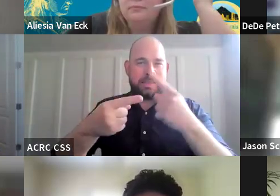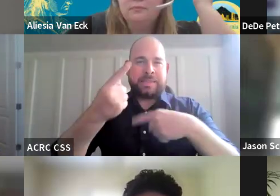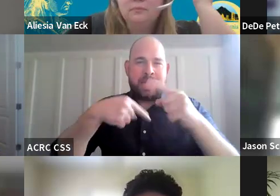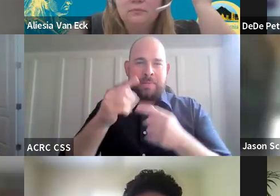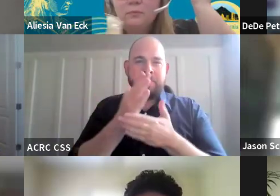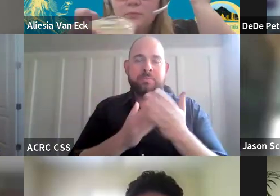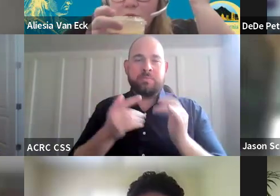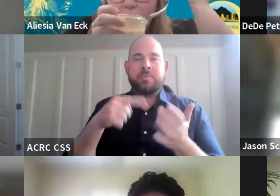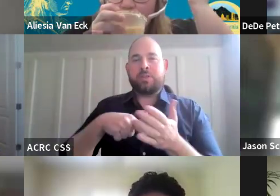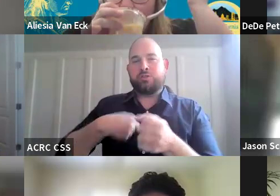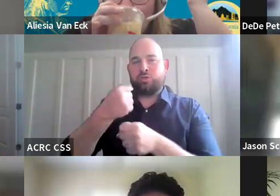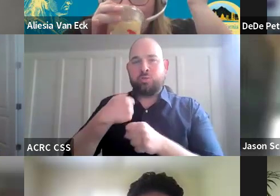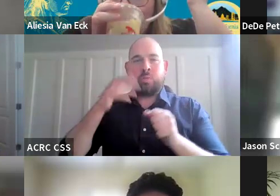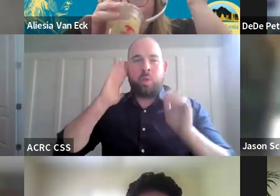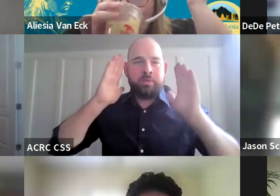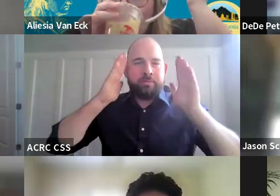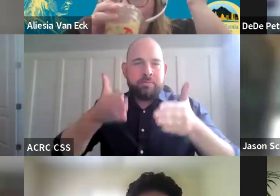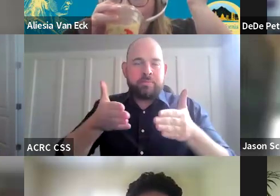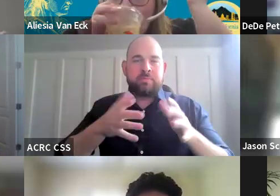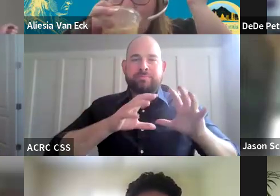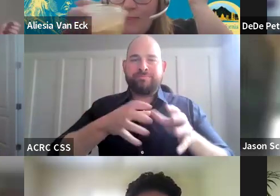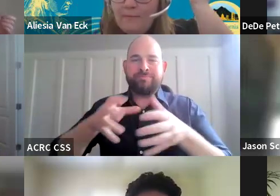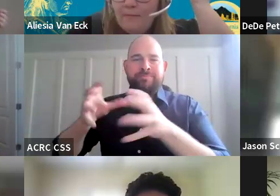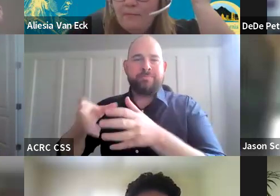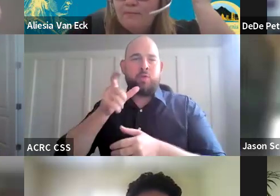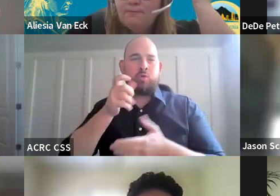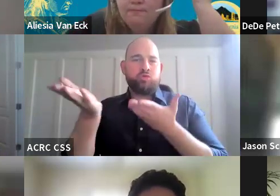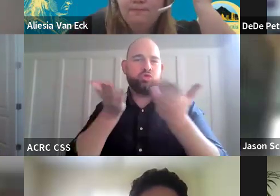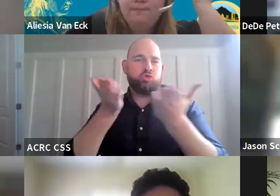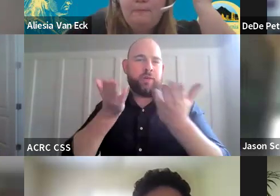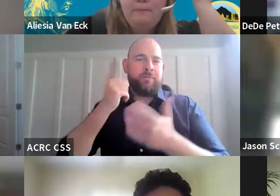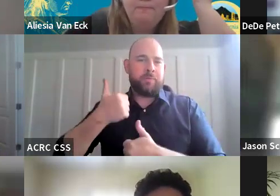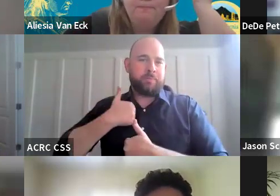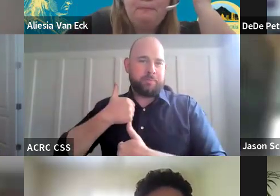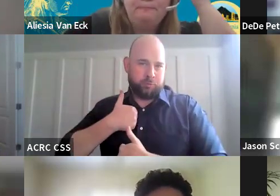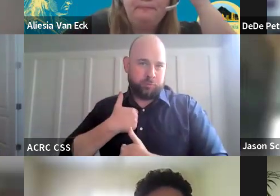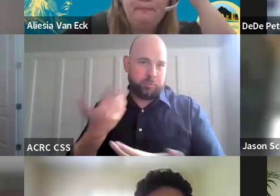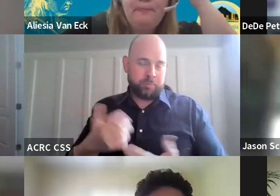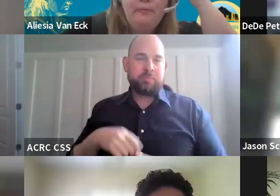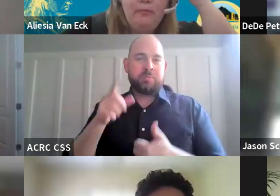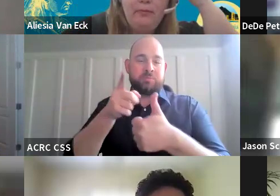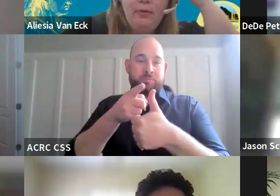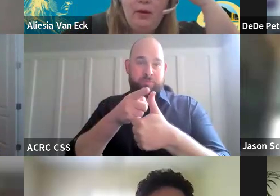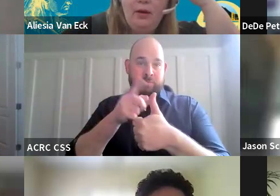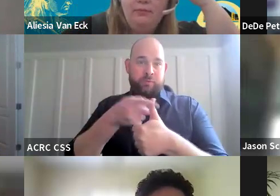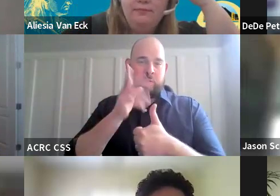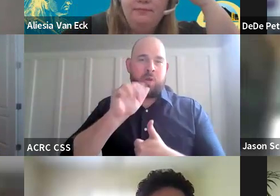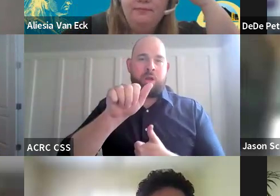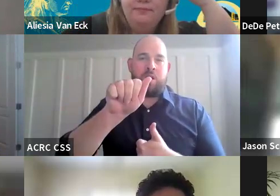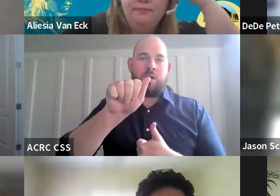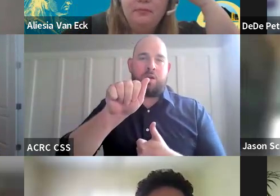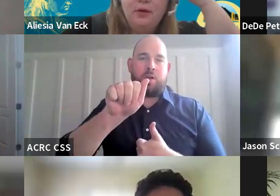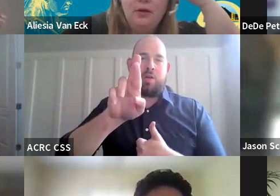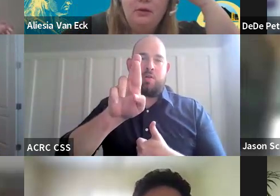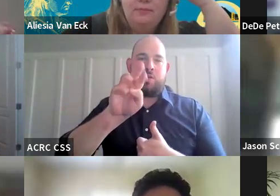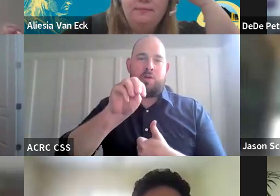Day. Last year I taught some signs focus on Veterans Day. This week we'll focus on